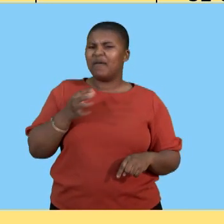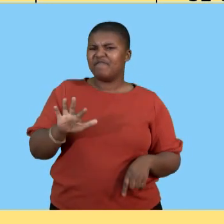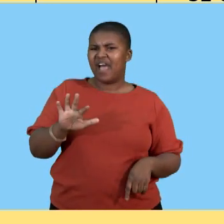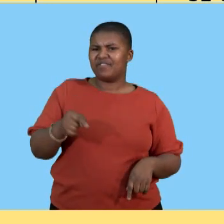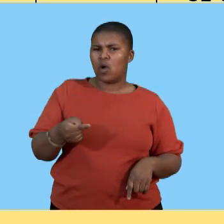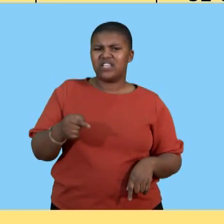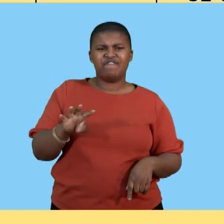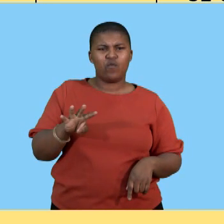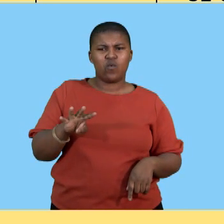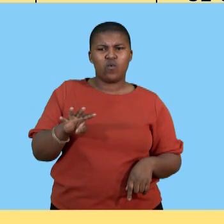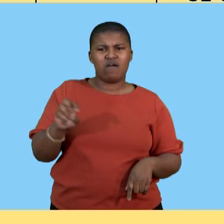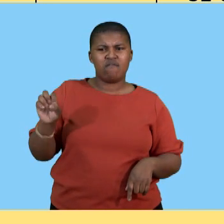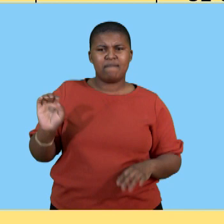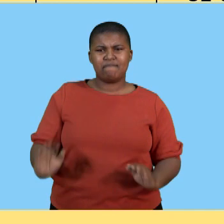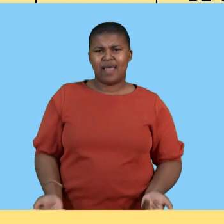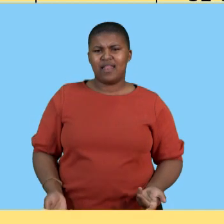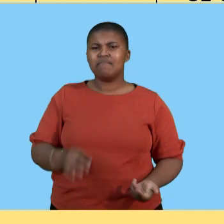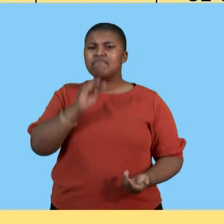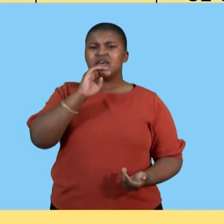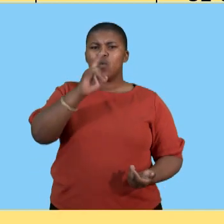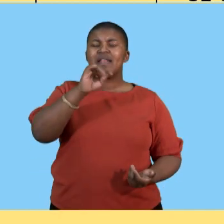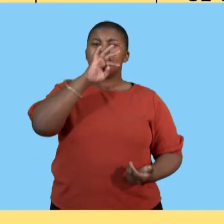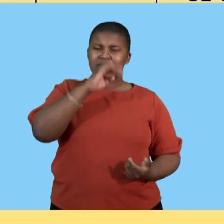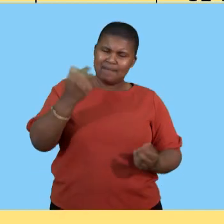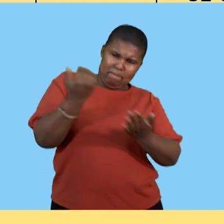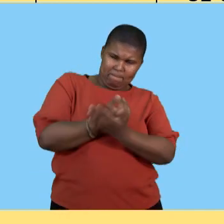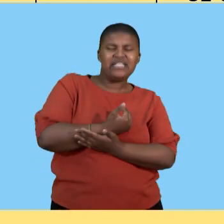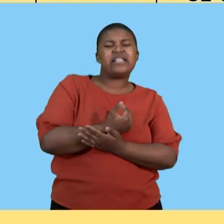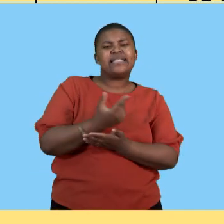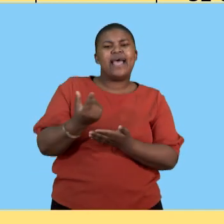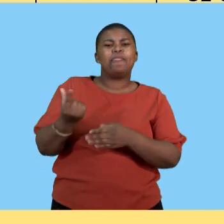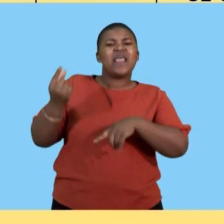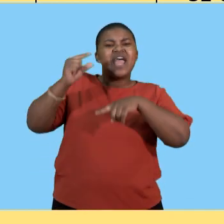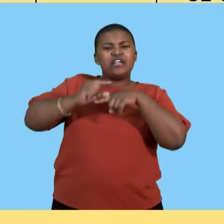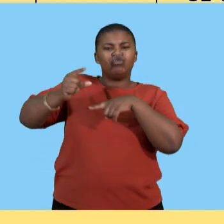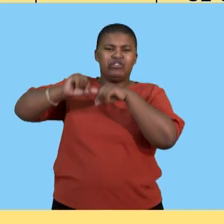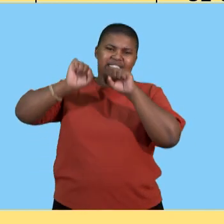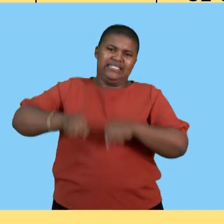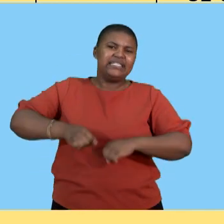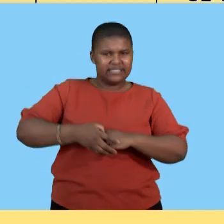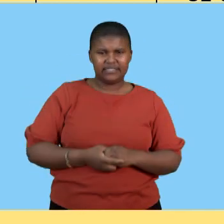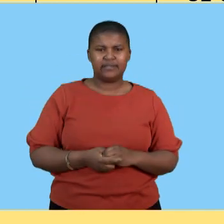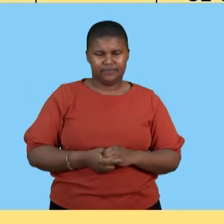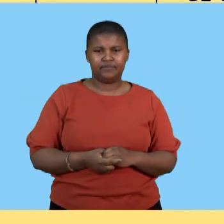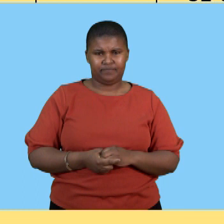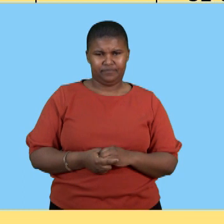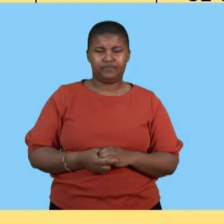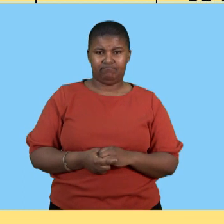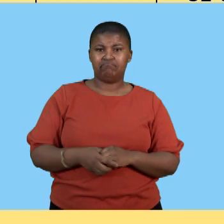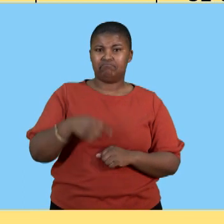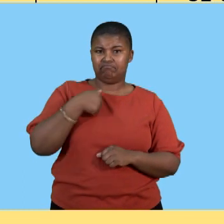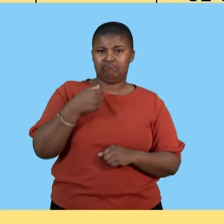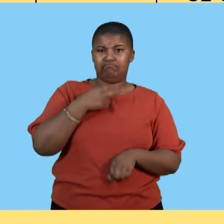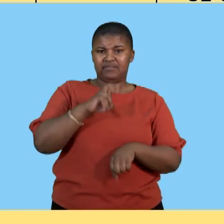got 5,400, that therefore means there is some interest that is still outstanding